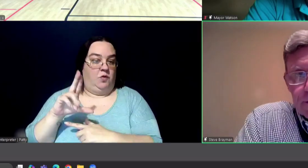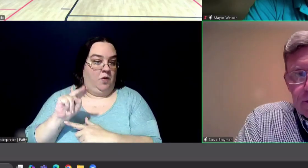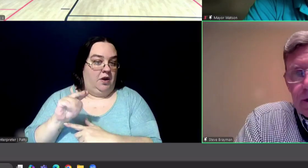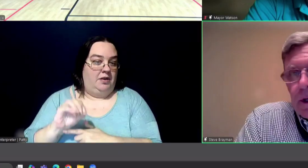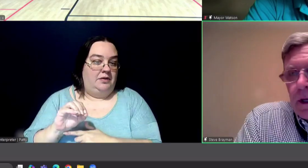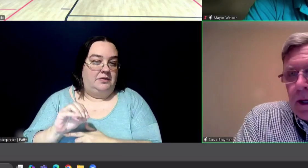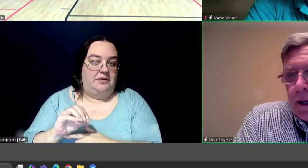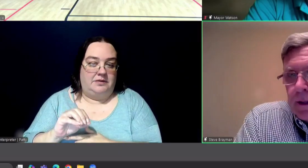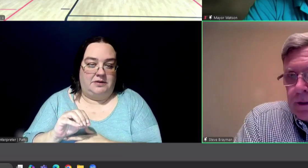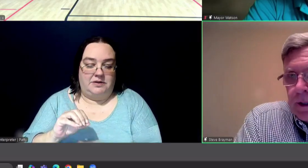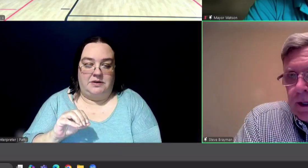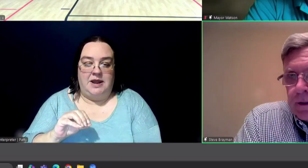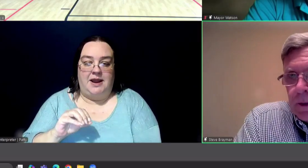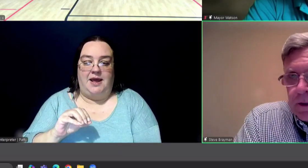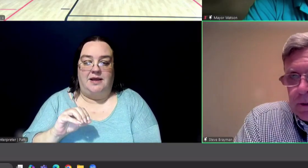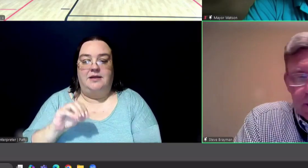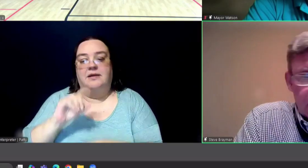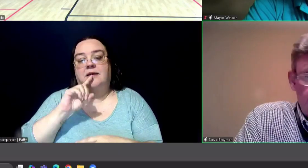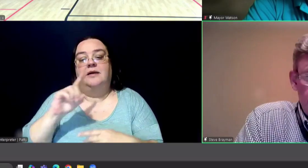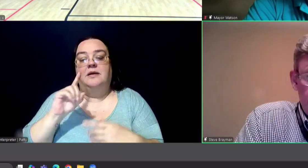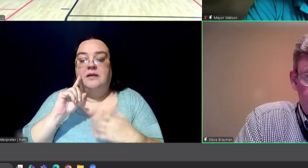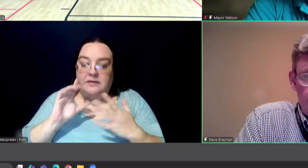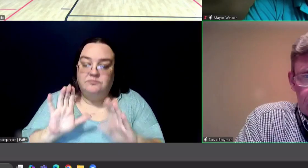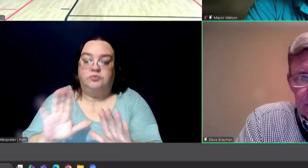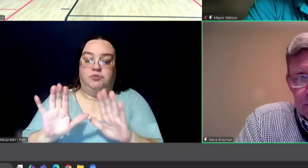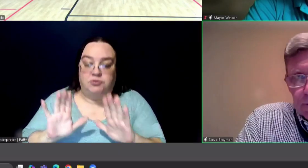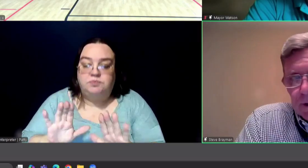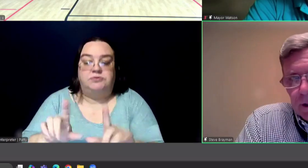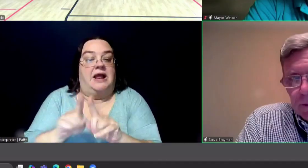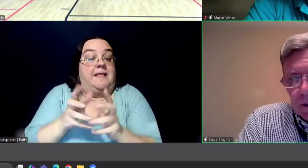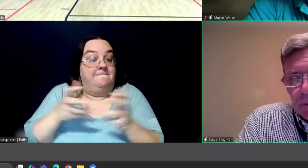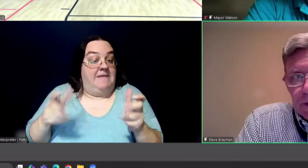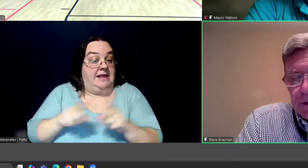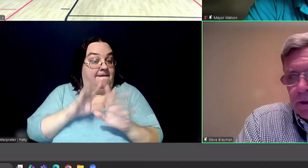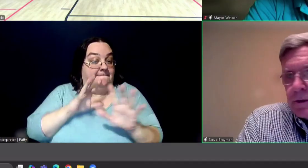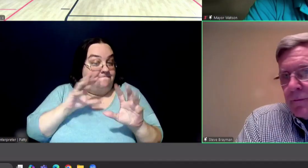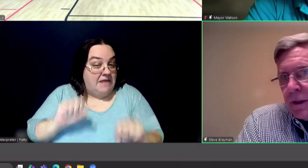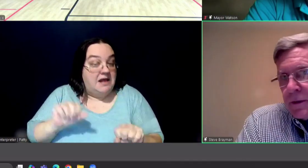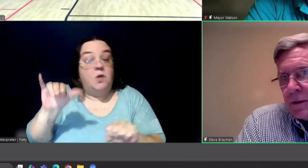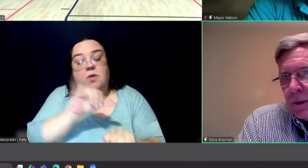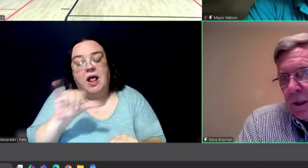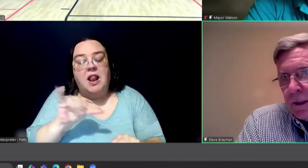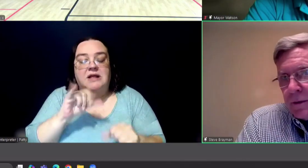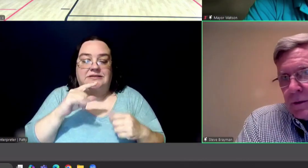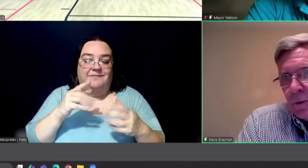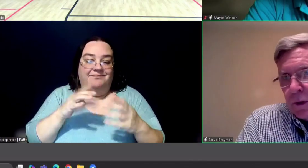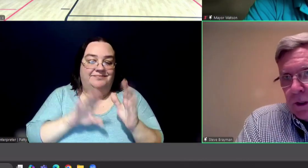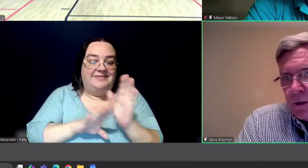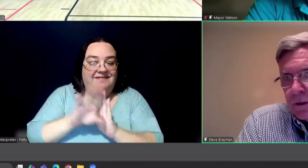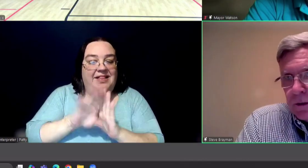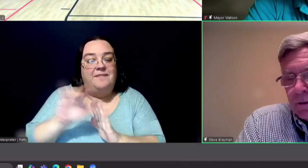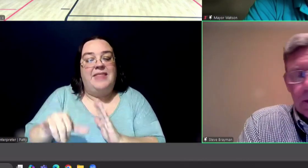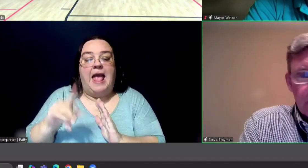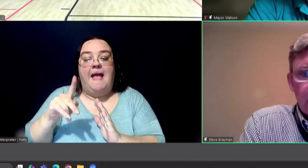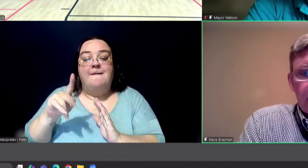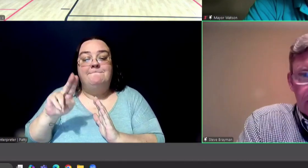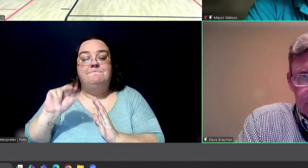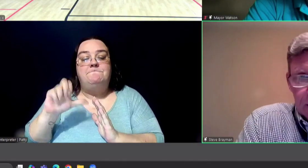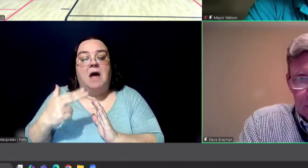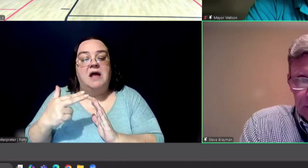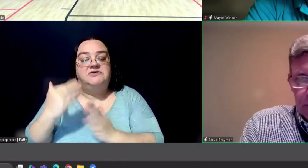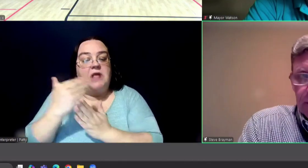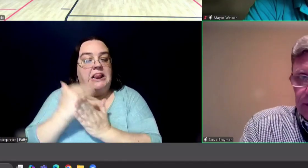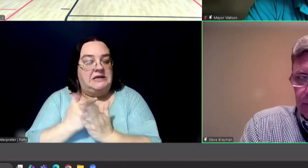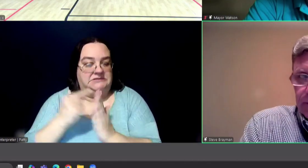all fronts as much as we can, as well as still developing a punch list of things that we'd like some more attention to. But